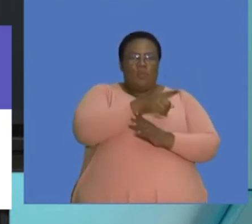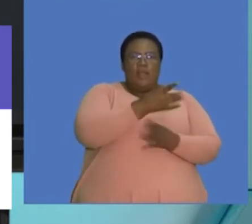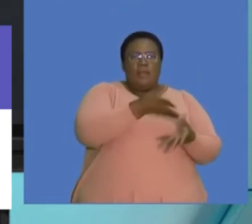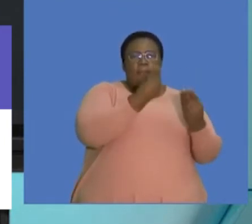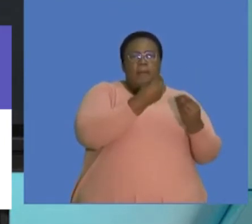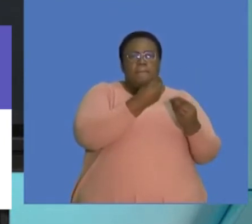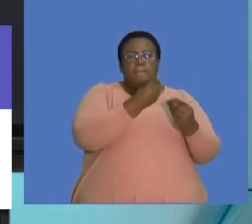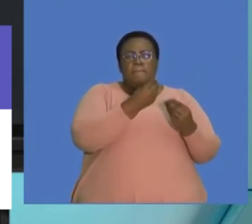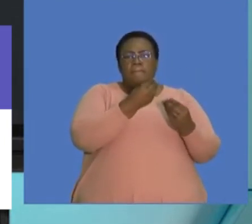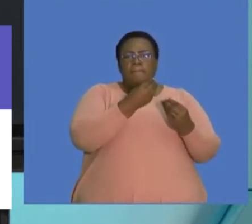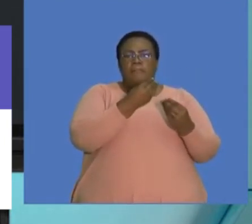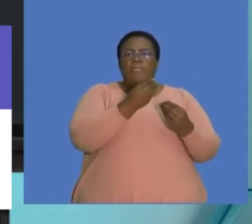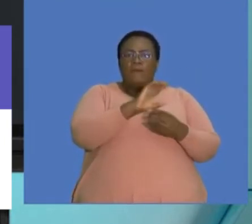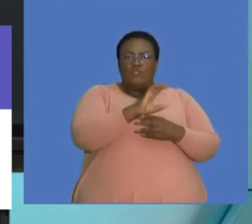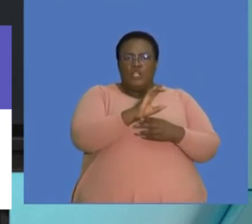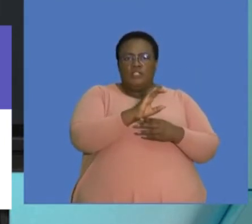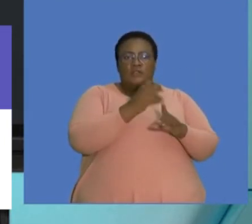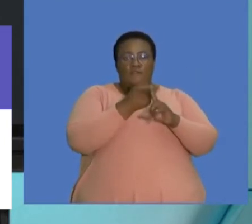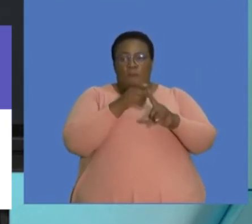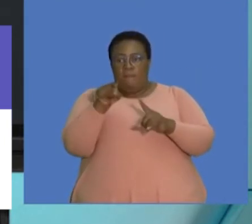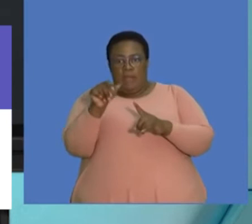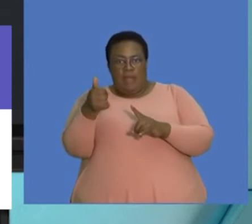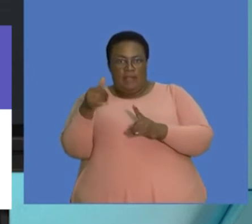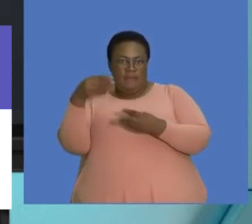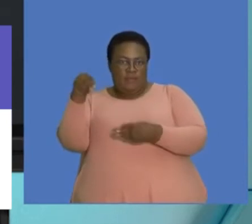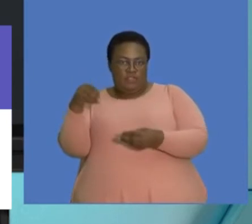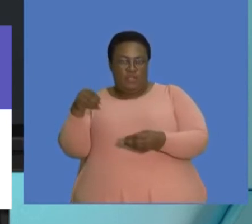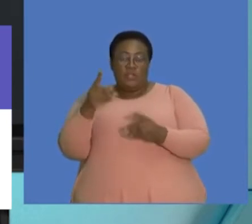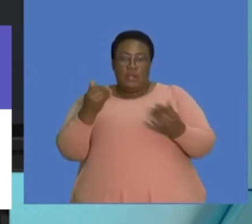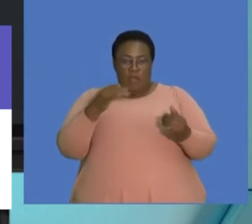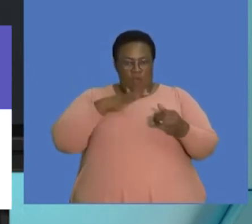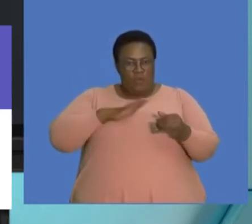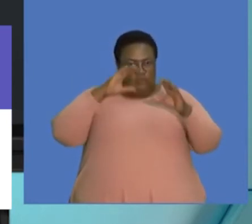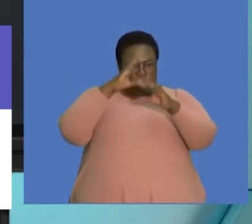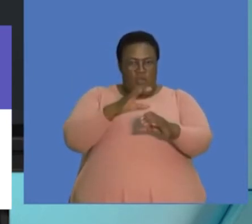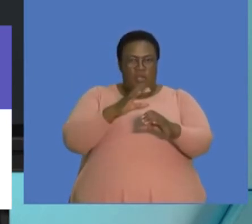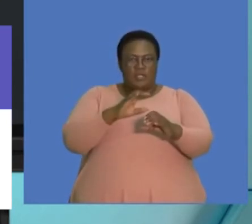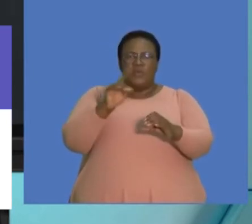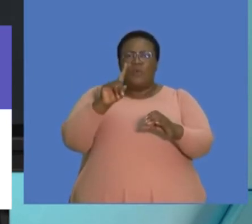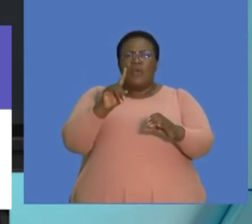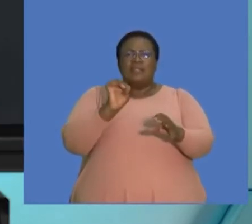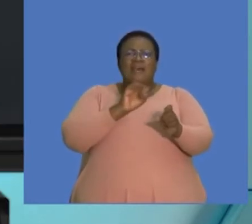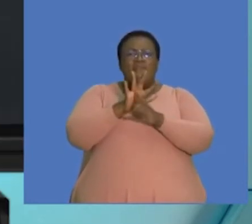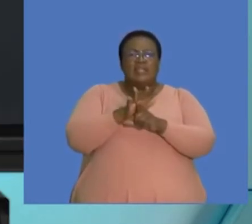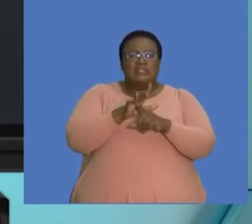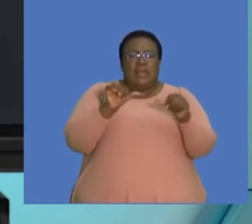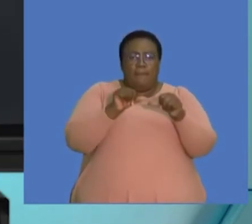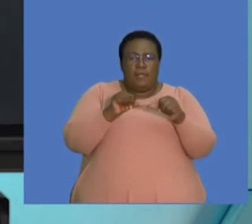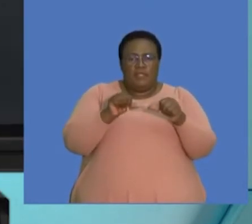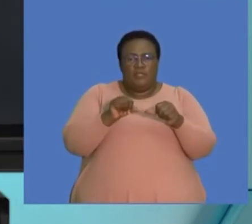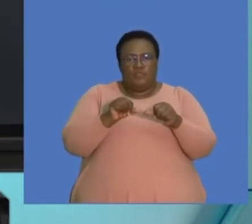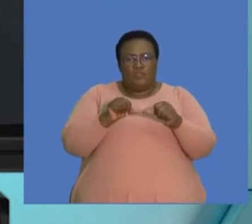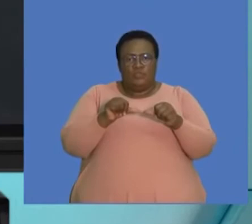you know, a certain amount of charge. But now we just want to focus our attention on what affects the magnitude of charge when, you know, charge